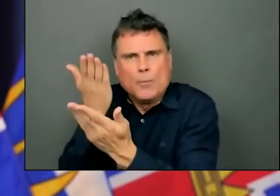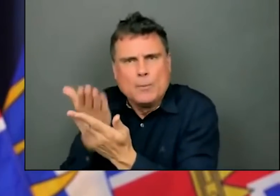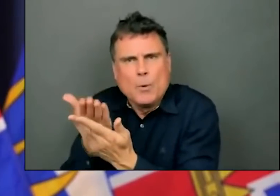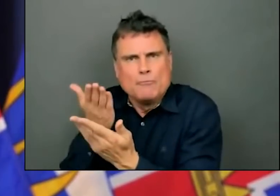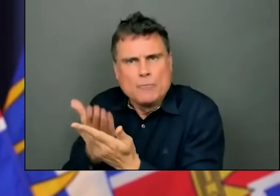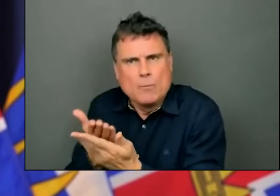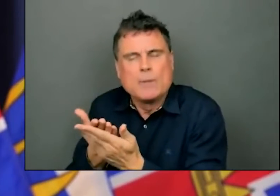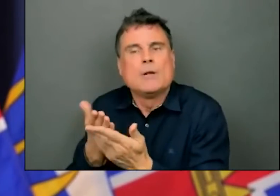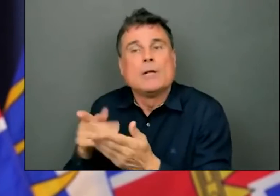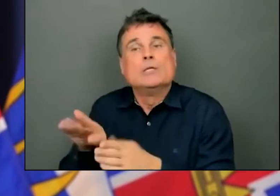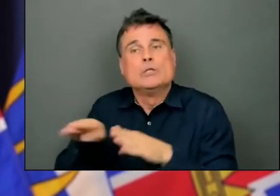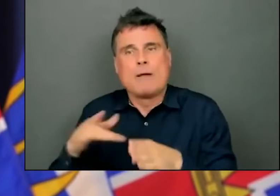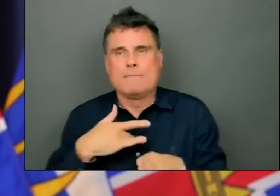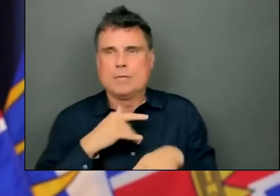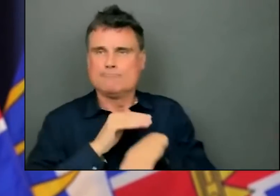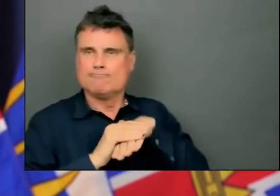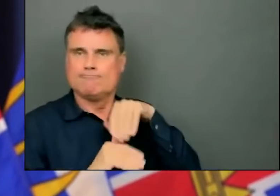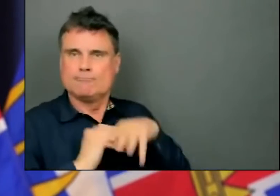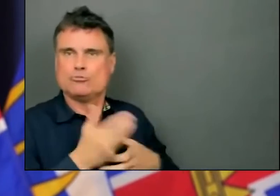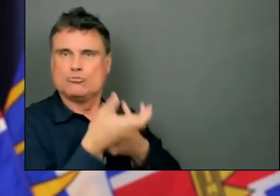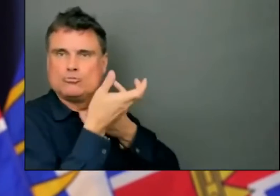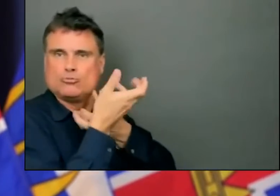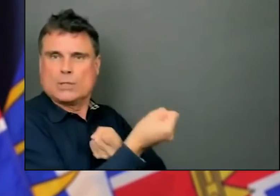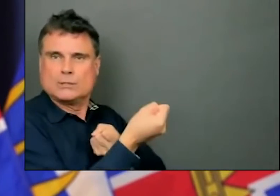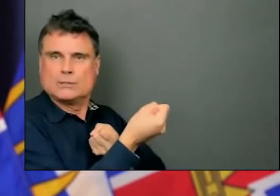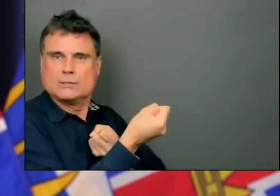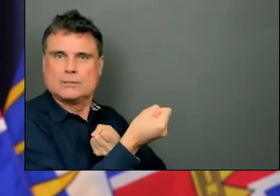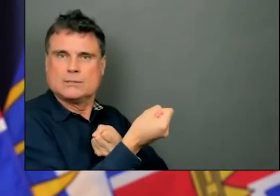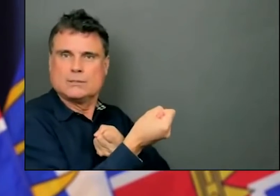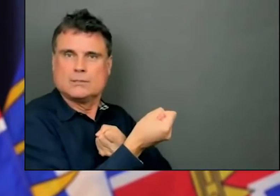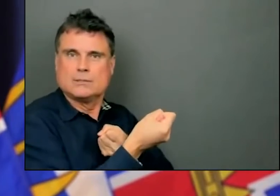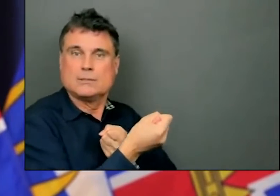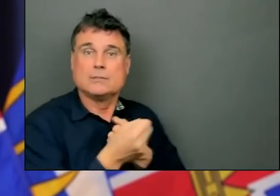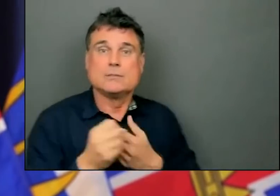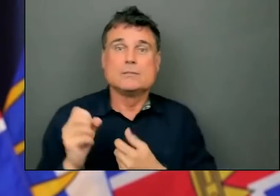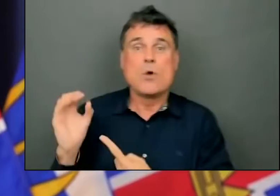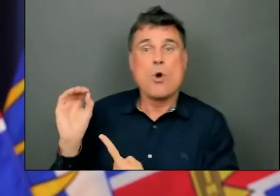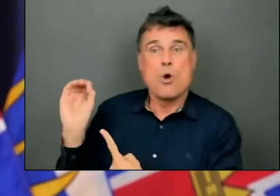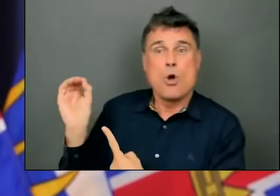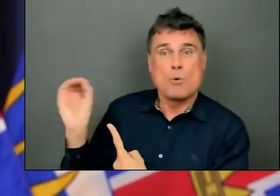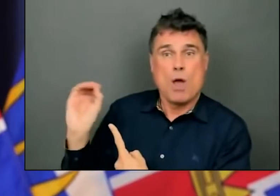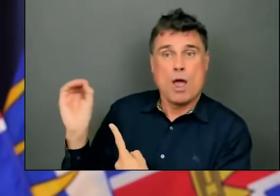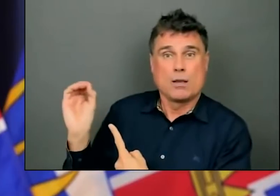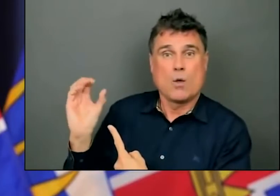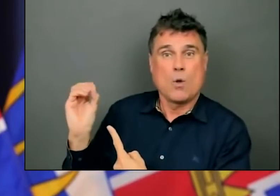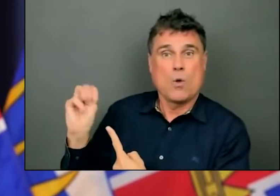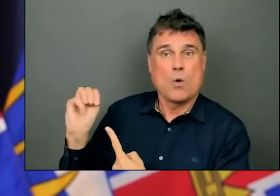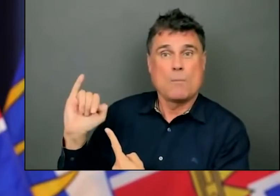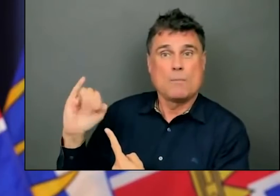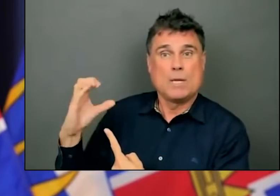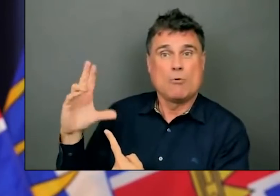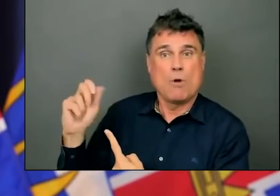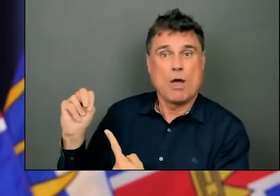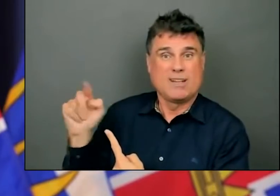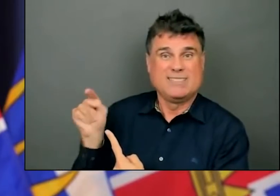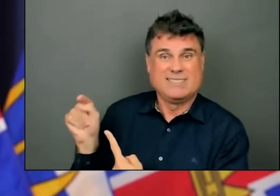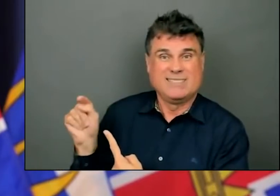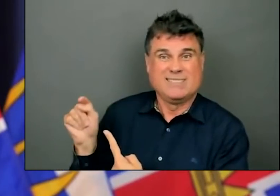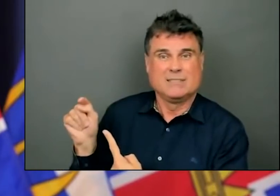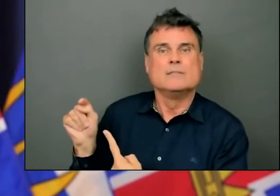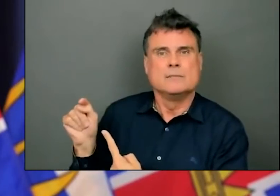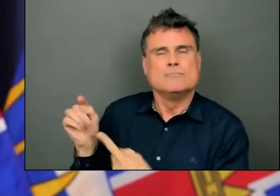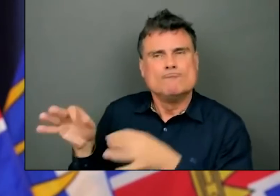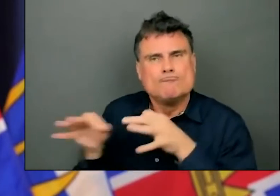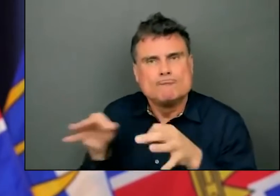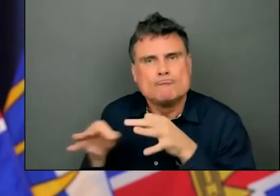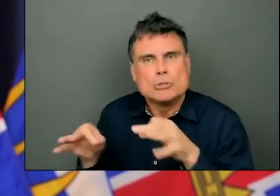the effects that COVID is having, particularly Omicron, over the last few weeks, we have more and more information to build confidence